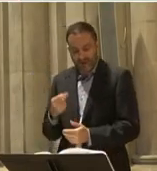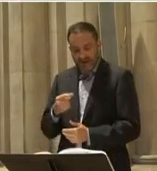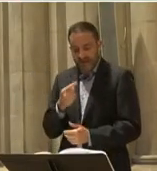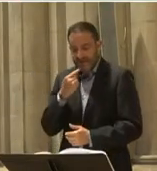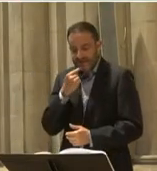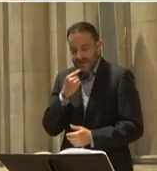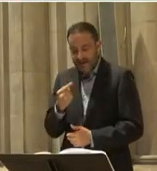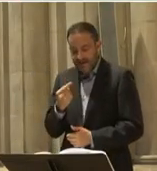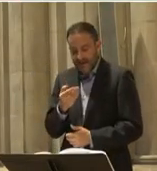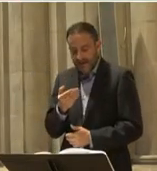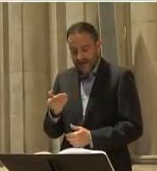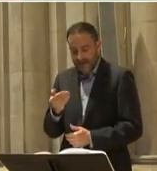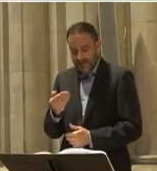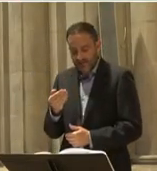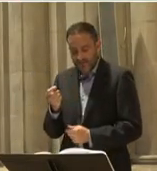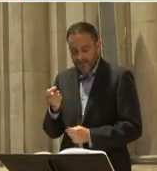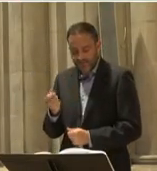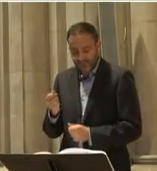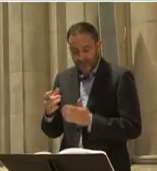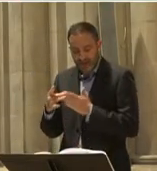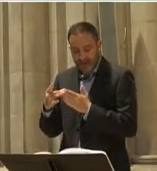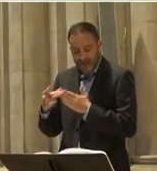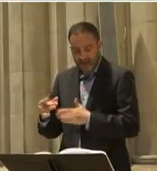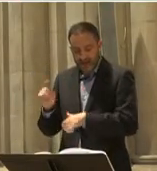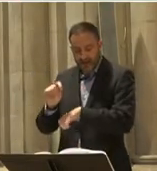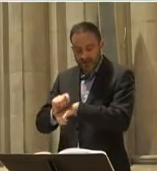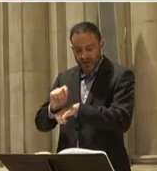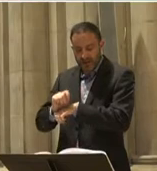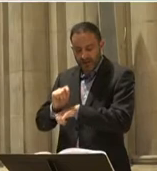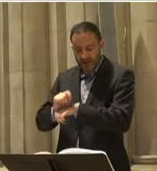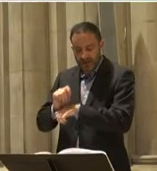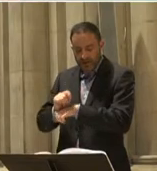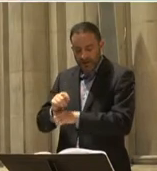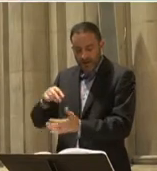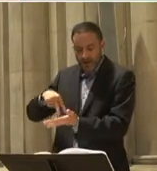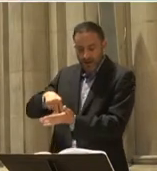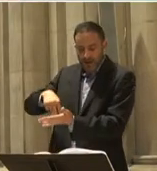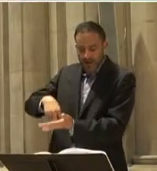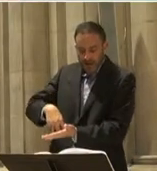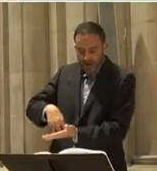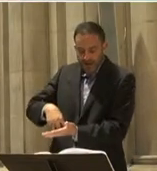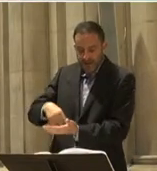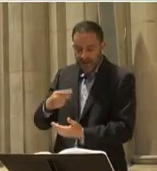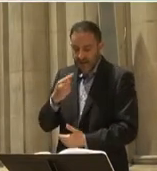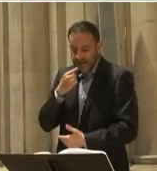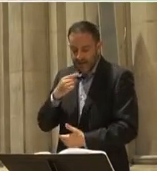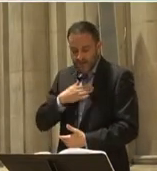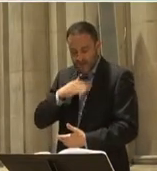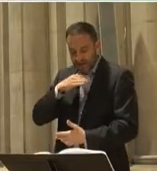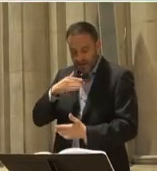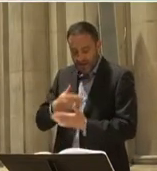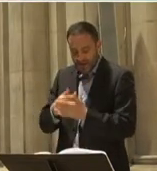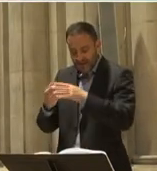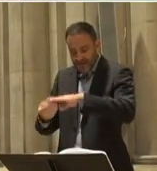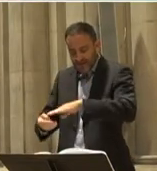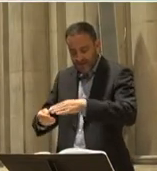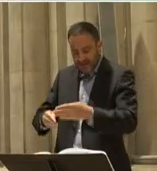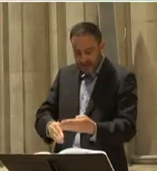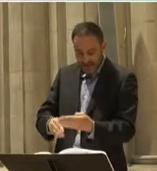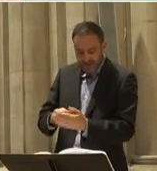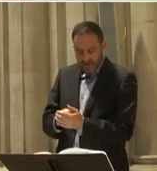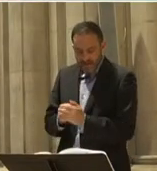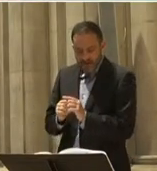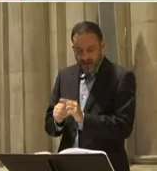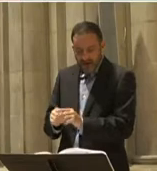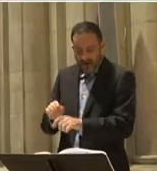was saying these things to them, suddenly a leader of the synagogue came in and knelt before him, saying, my daughter has just died,